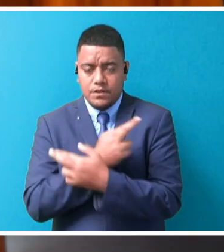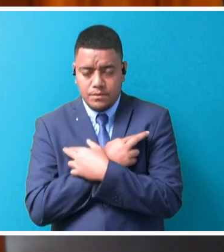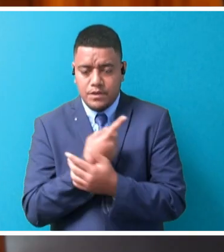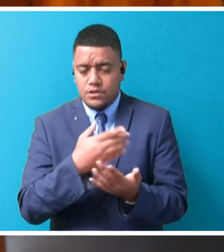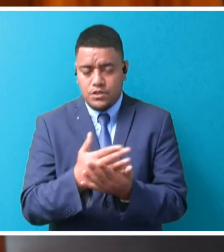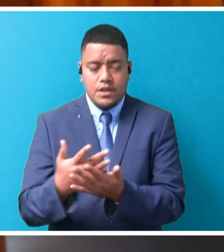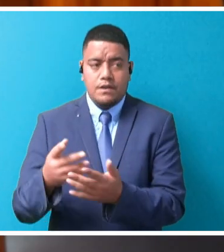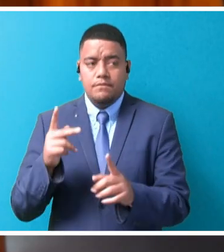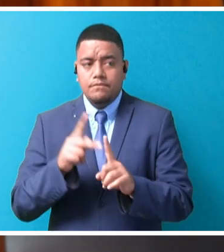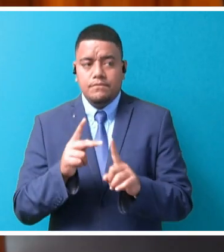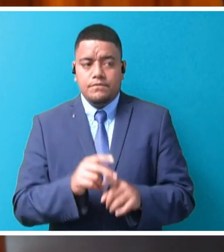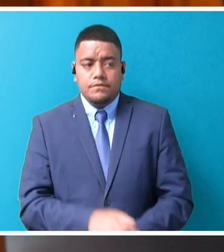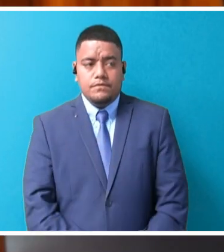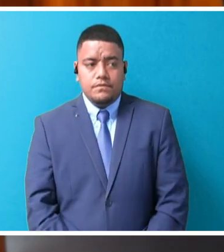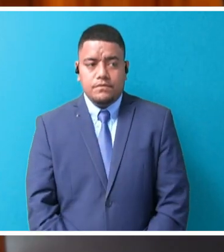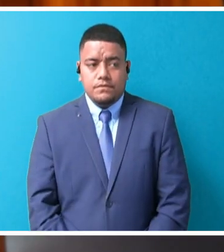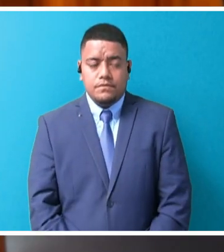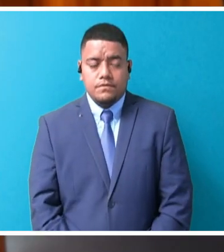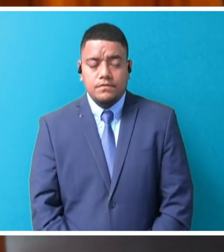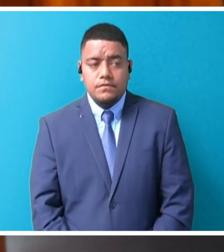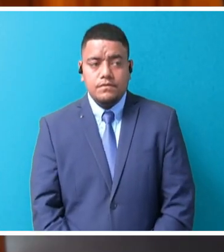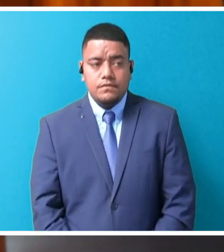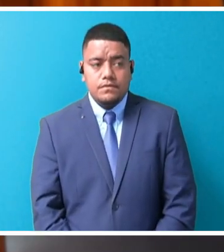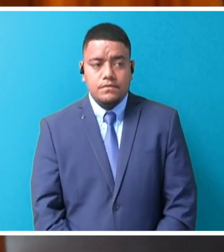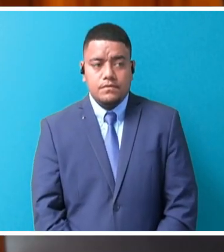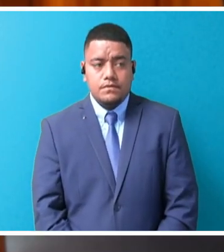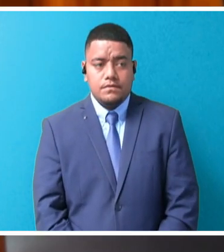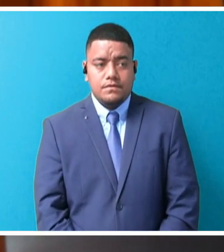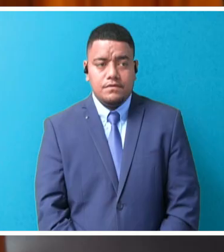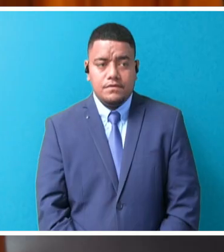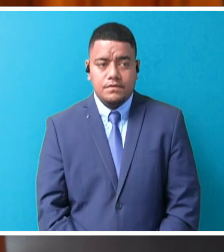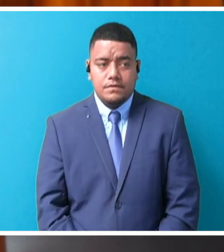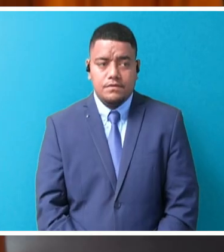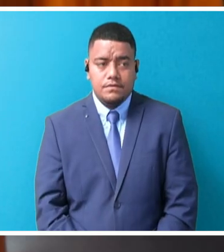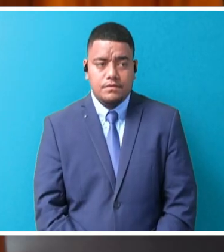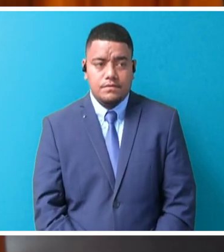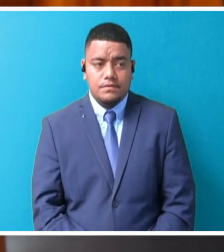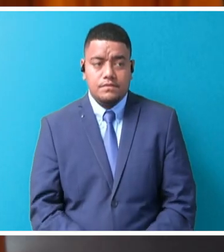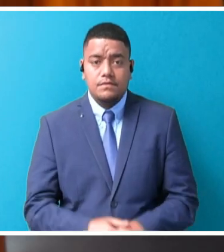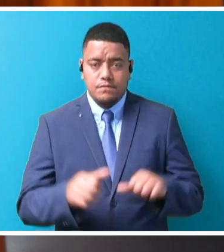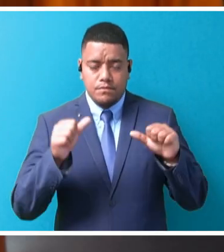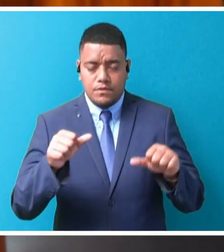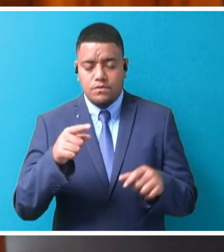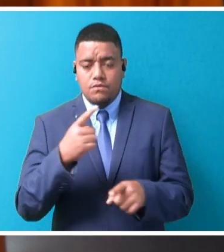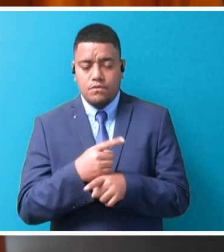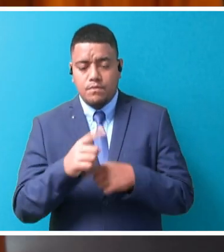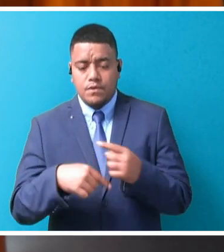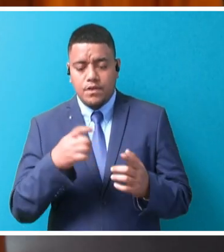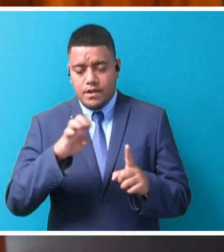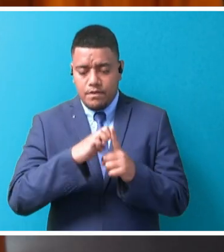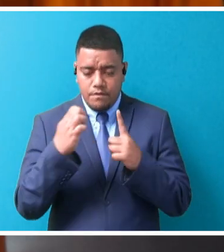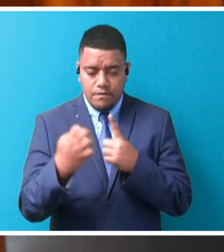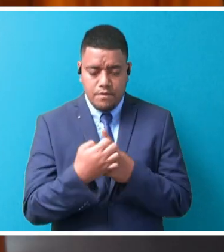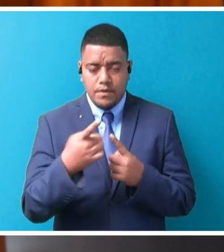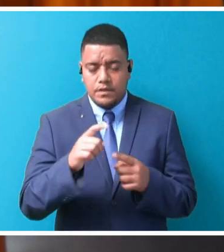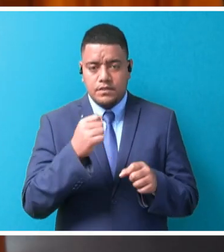purpose. Mr. Speaker, sir, His Excellency noted global economic, environmental, and